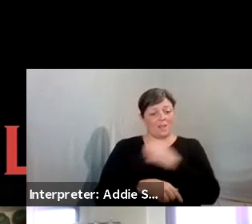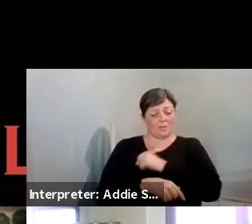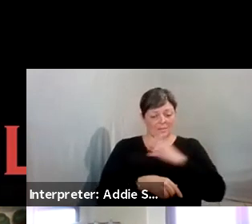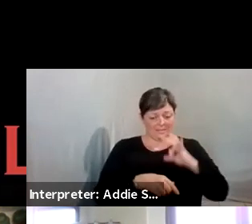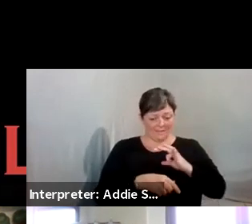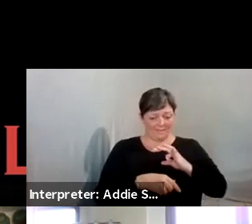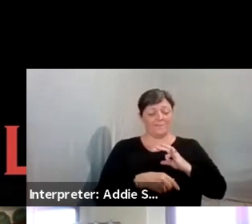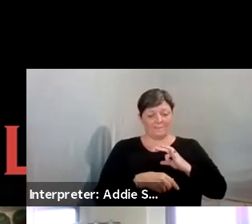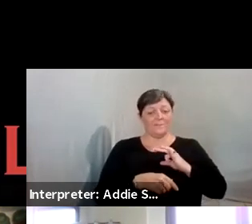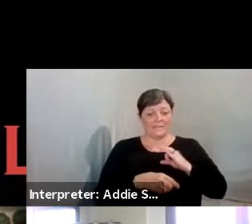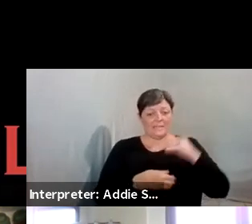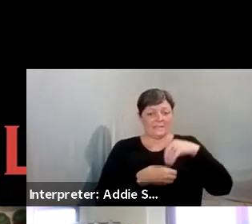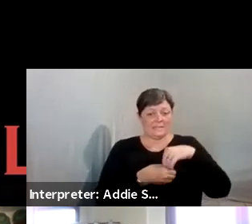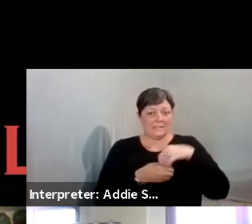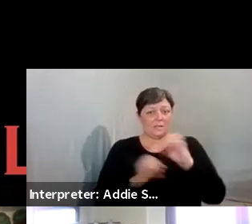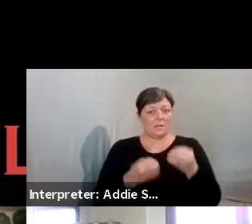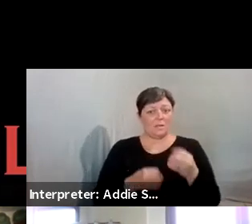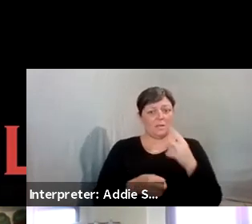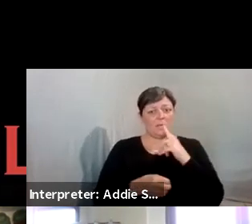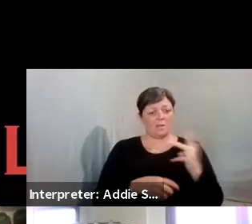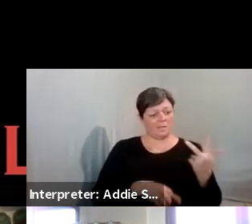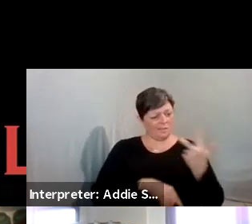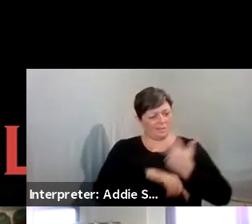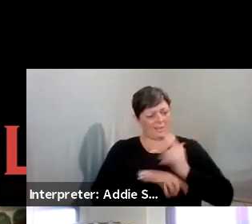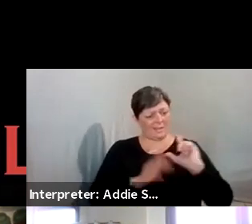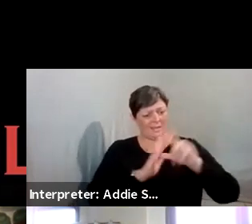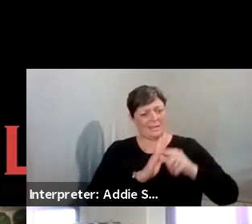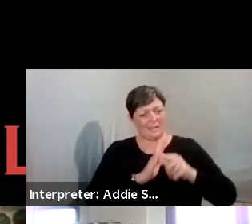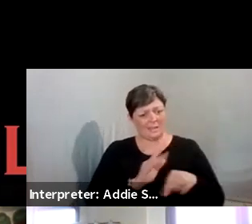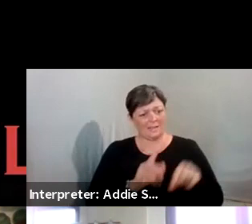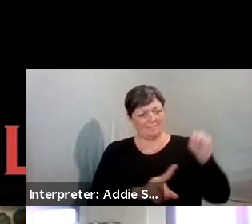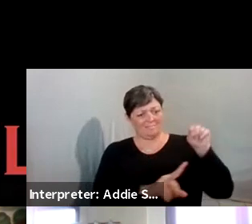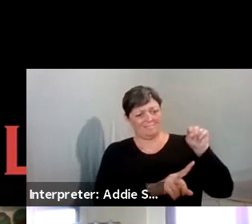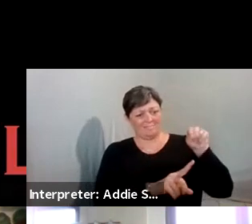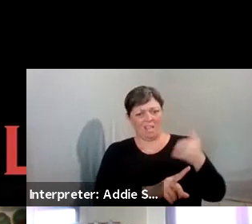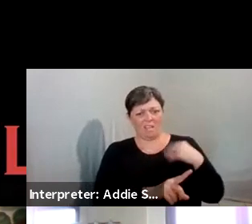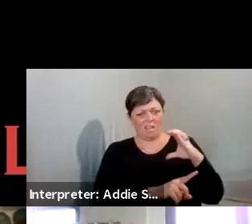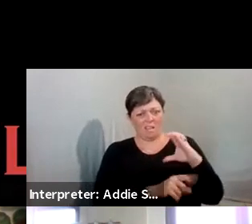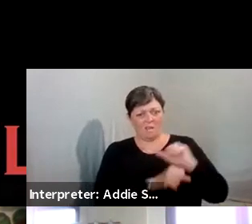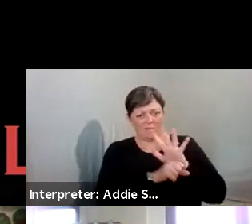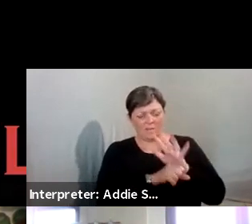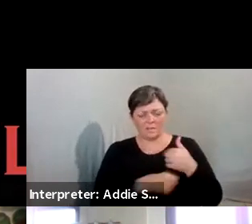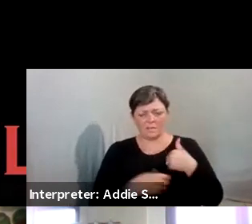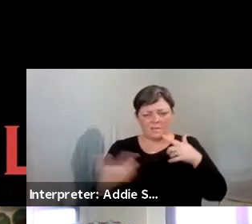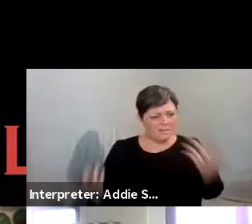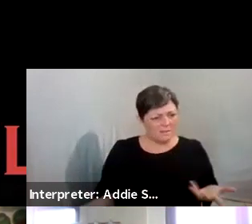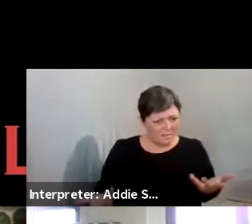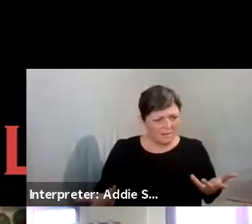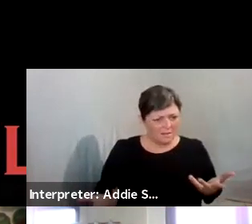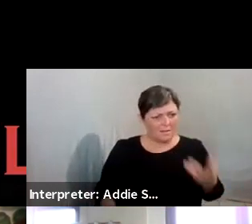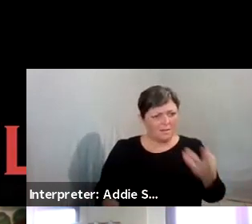in there. Well, 3 days later, she has COVID. I'm like,